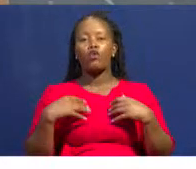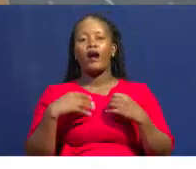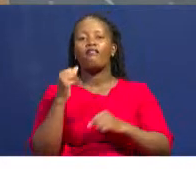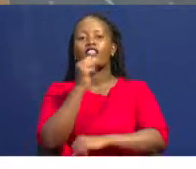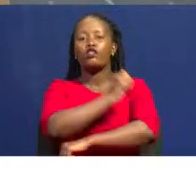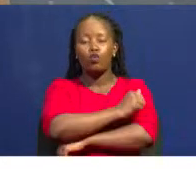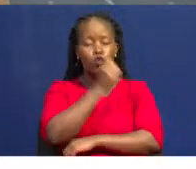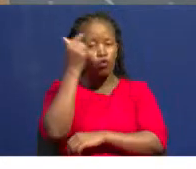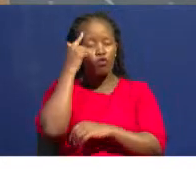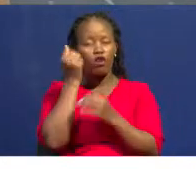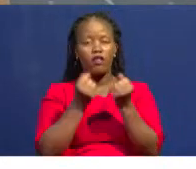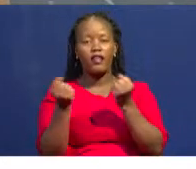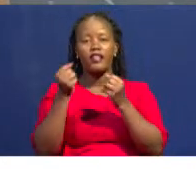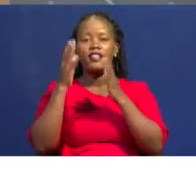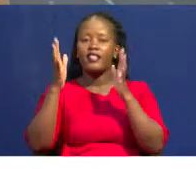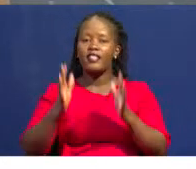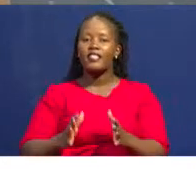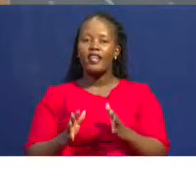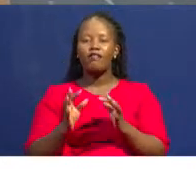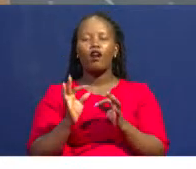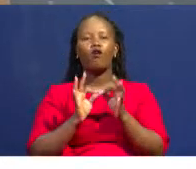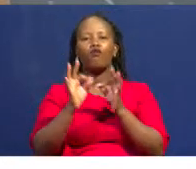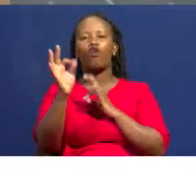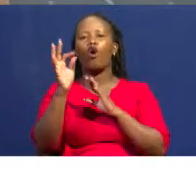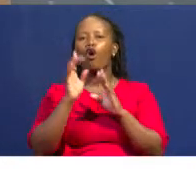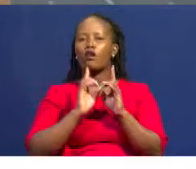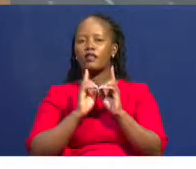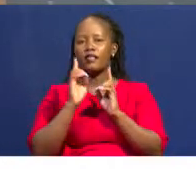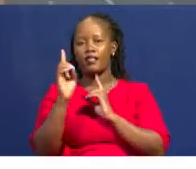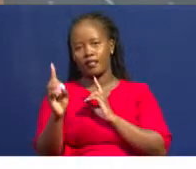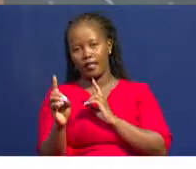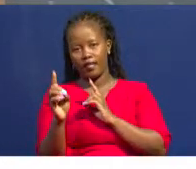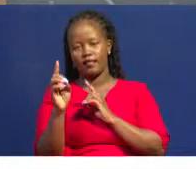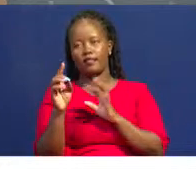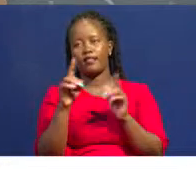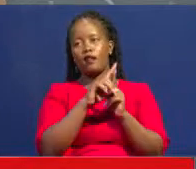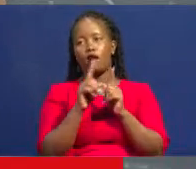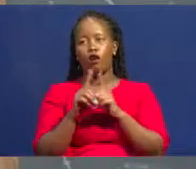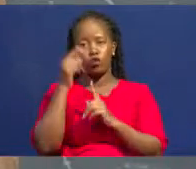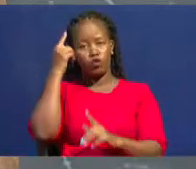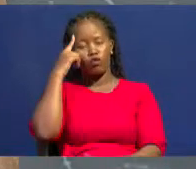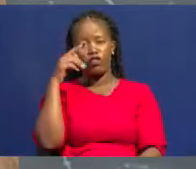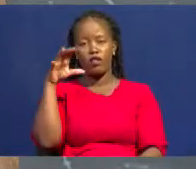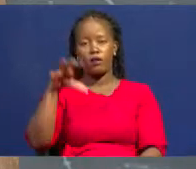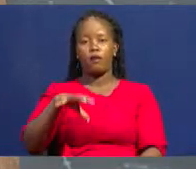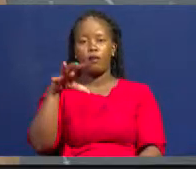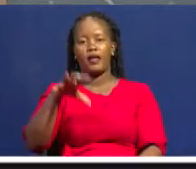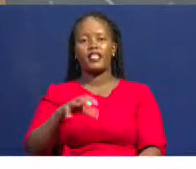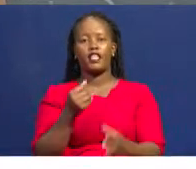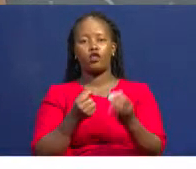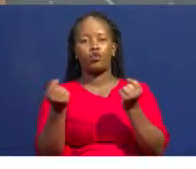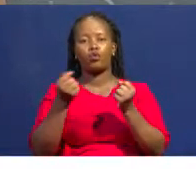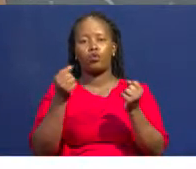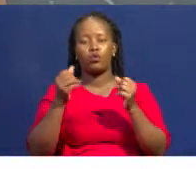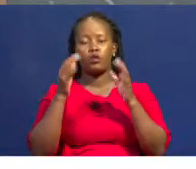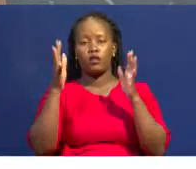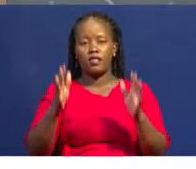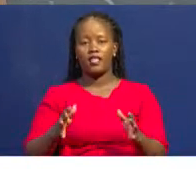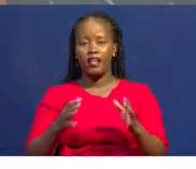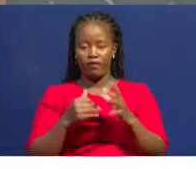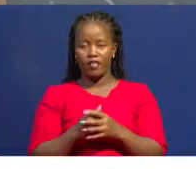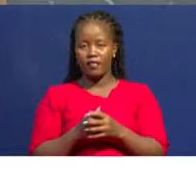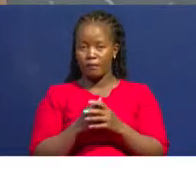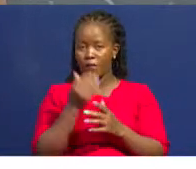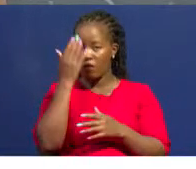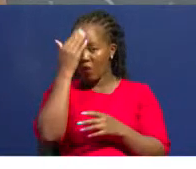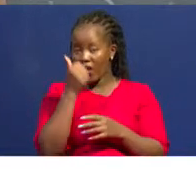distance trucks drivers and also for the PSV drivers, whereby